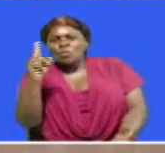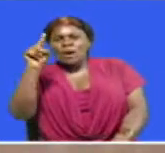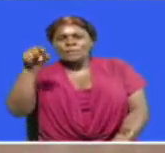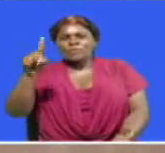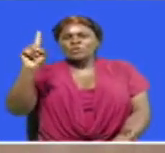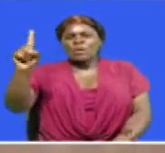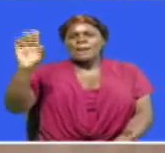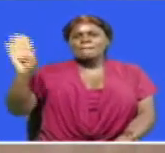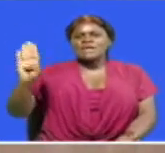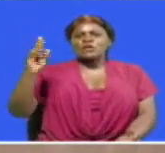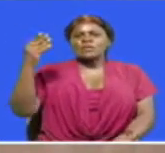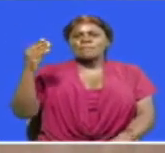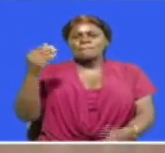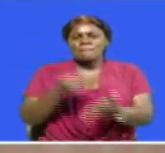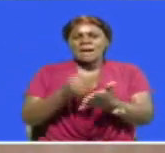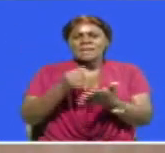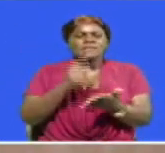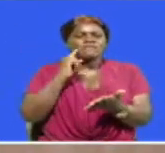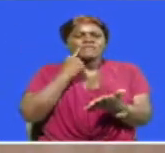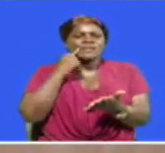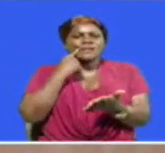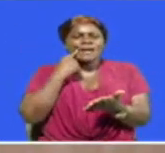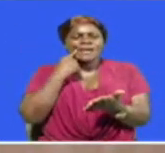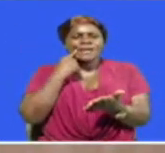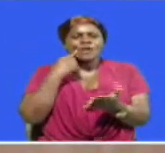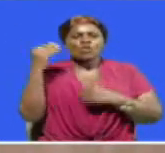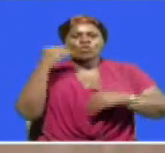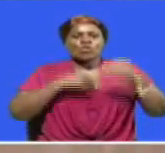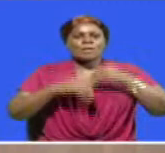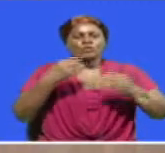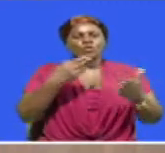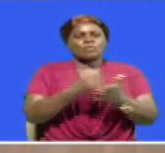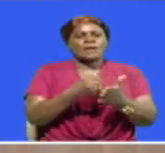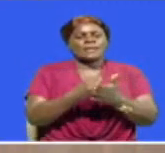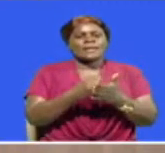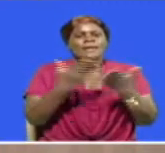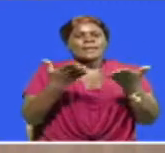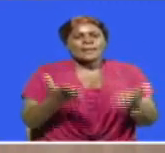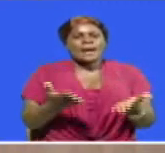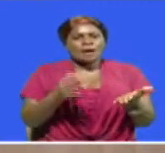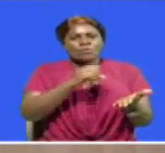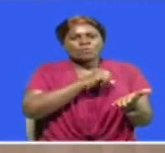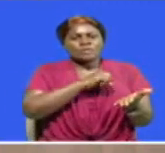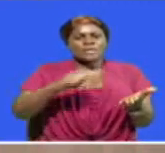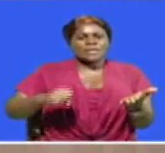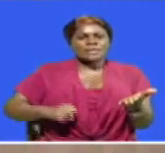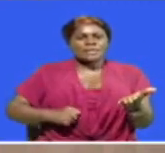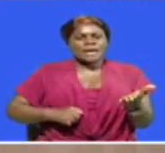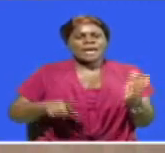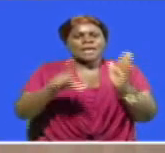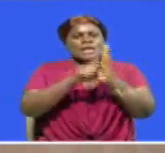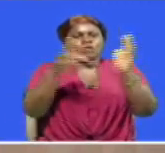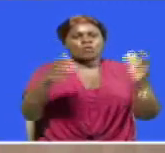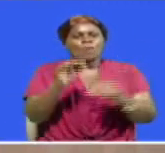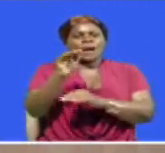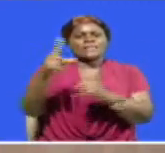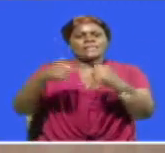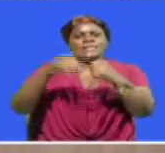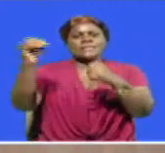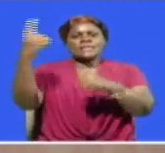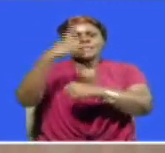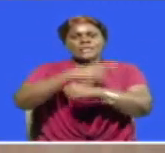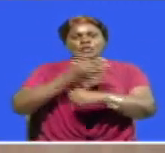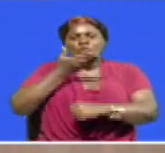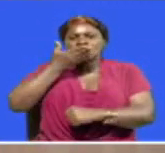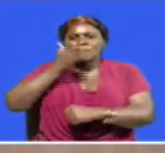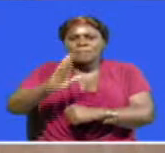1.1 billion shilling Finland education program scandal. Now, as a result, Mandago's legal team has requested 60 days to